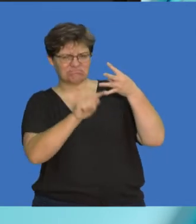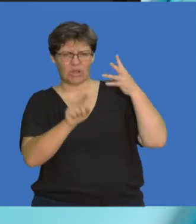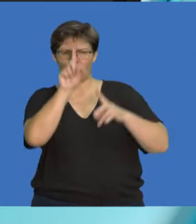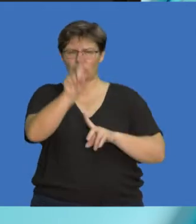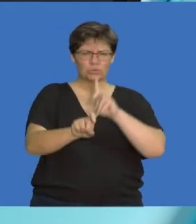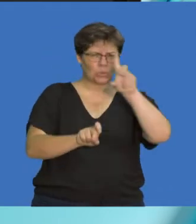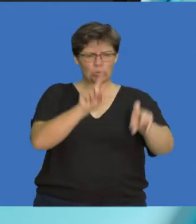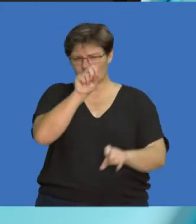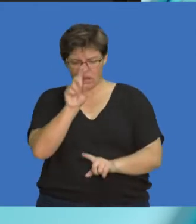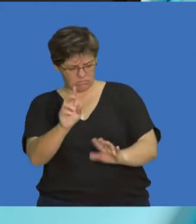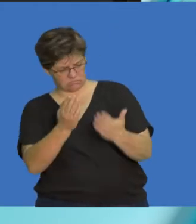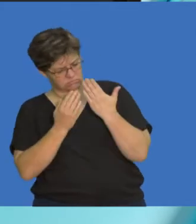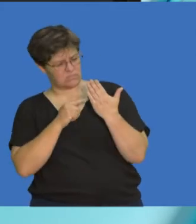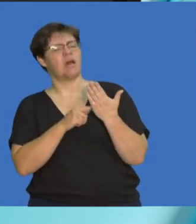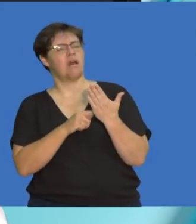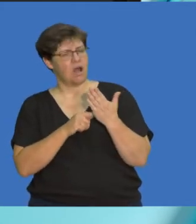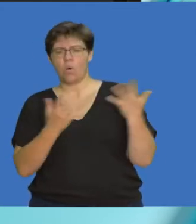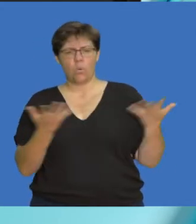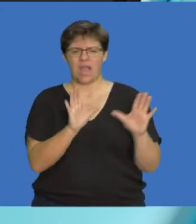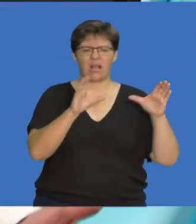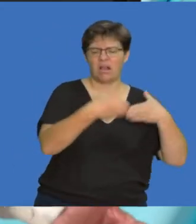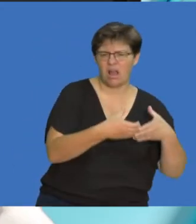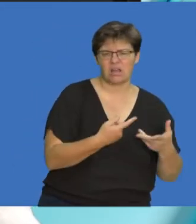you could be exposed to in a classroom, in the